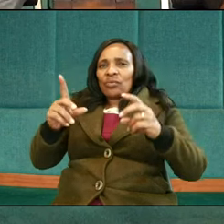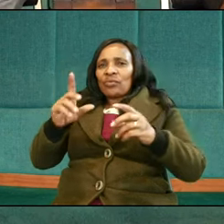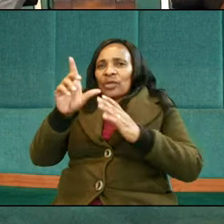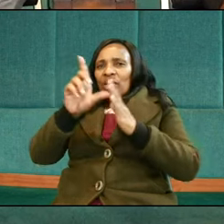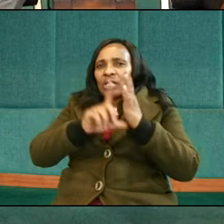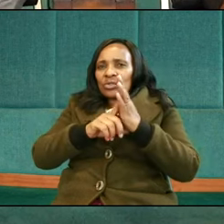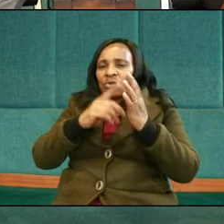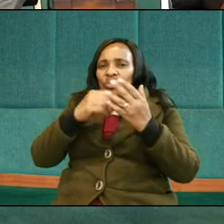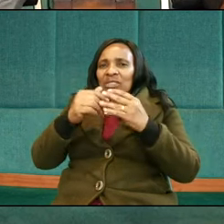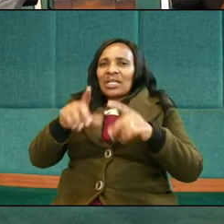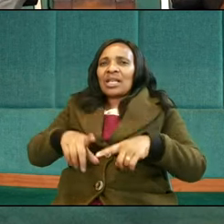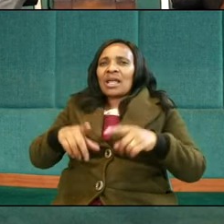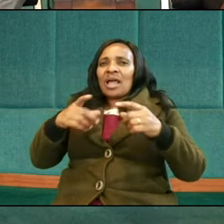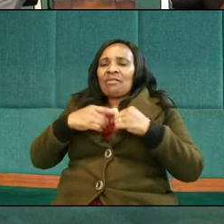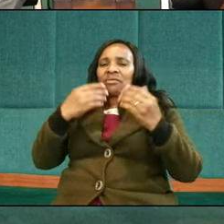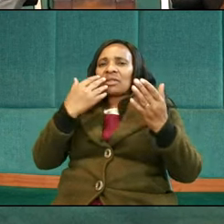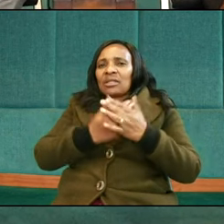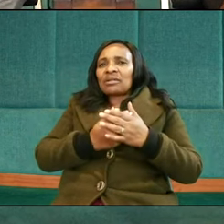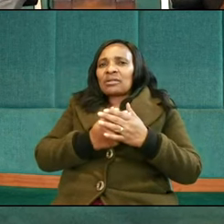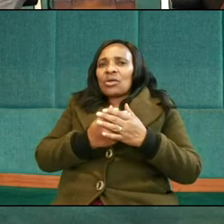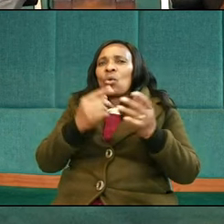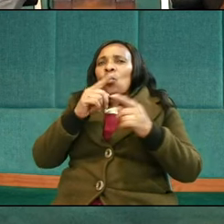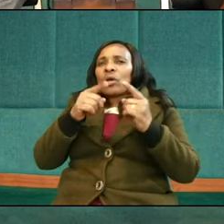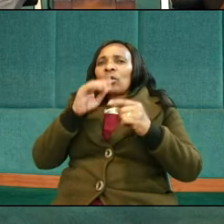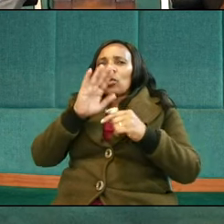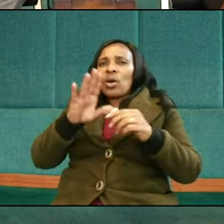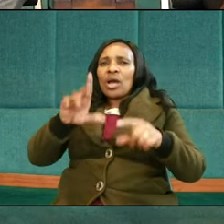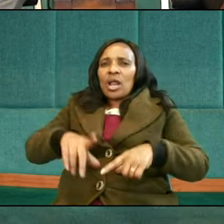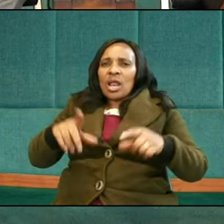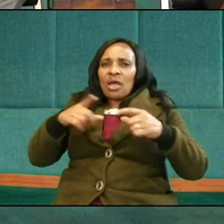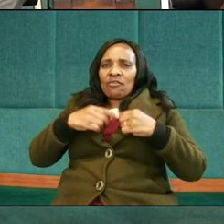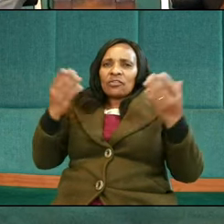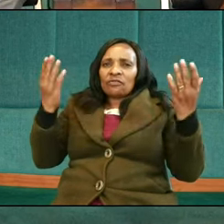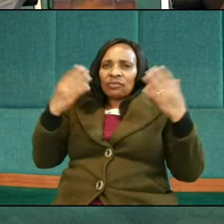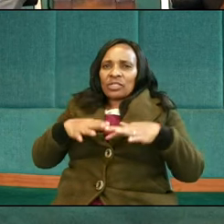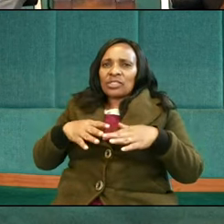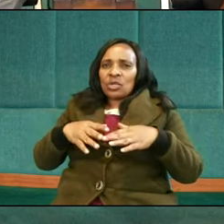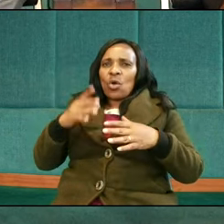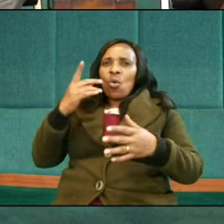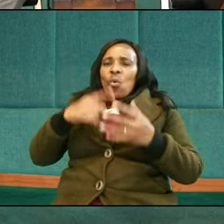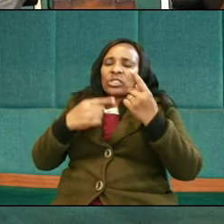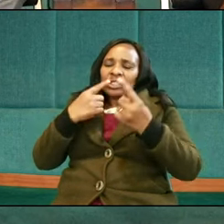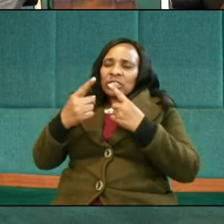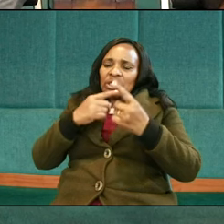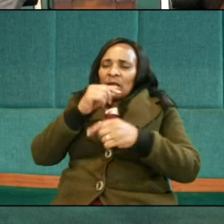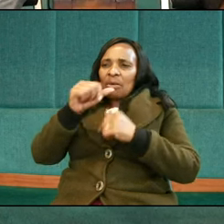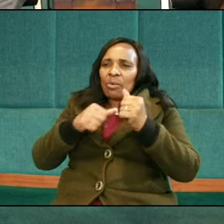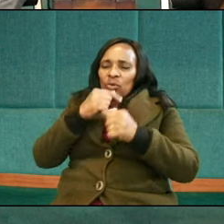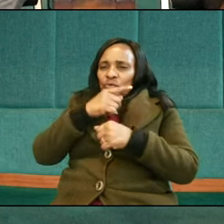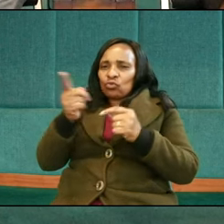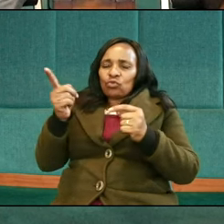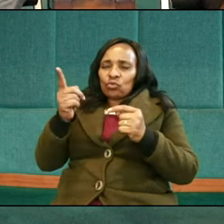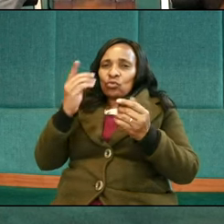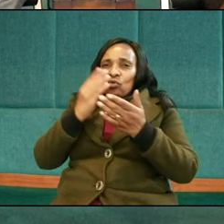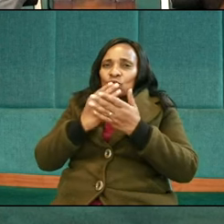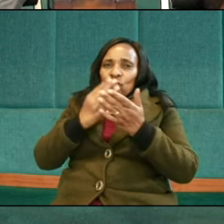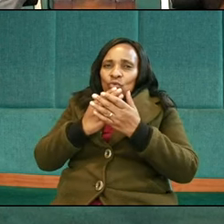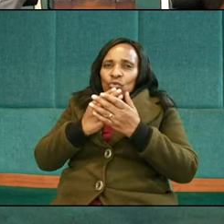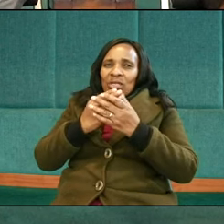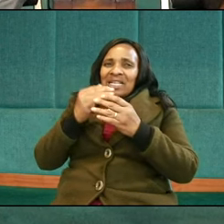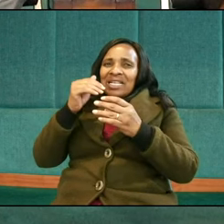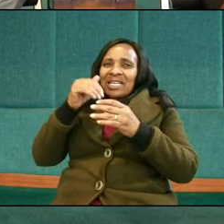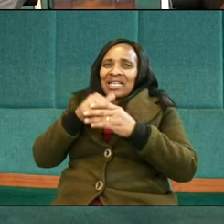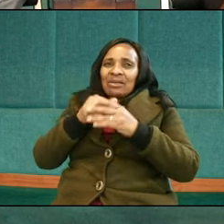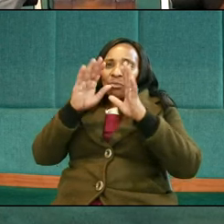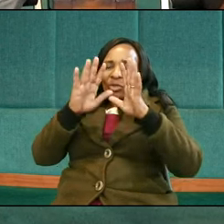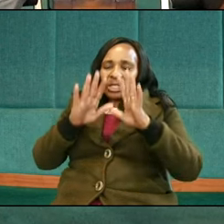Sentence. When your life is over, what is that thing that can be said about you that can actually be really significant? Peter,